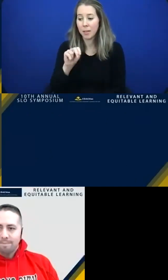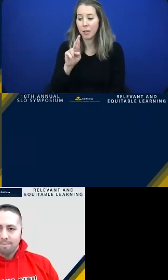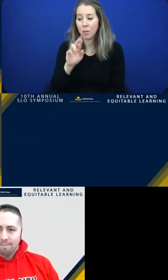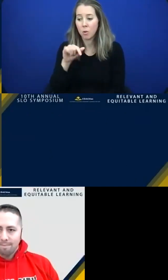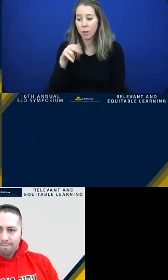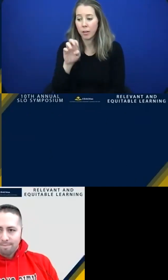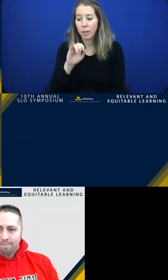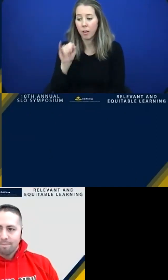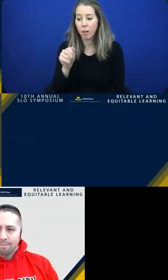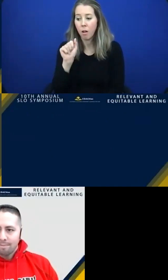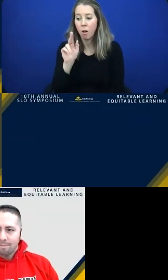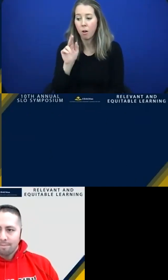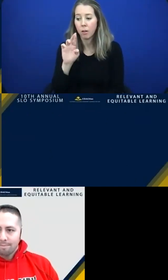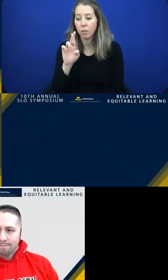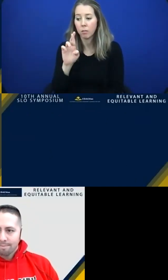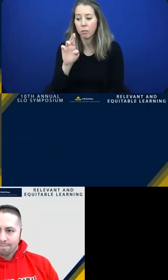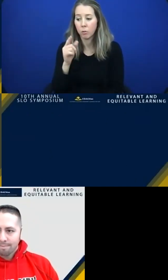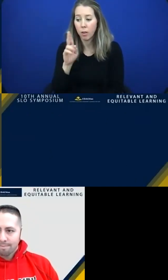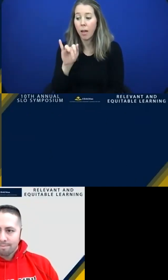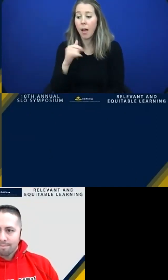SLO coordinator for Fresno City College.